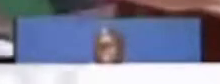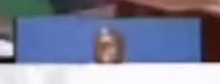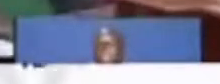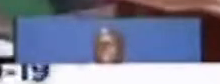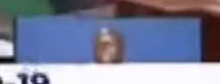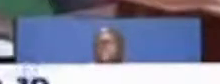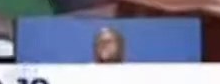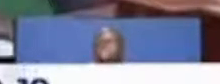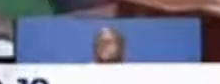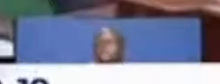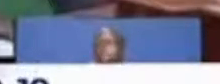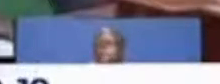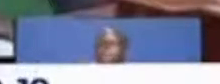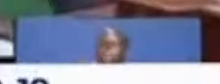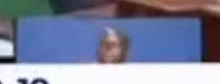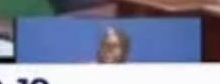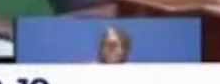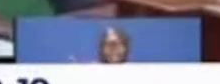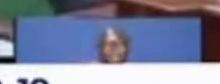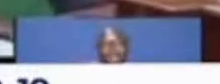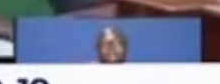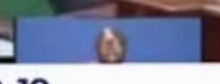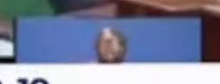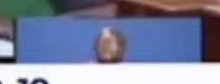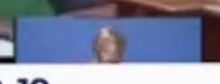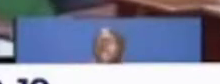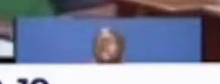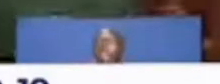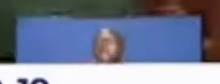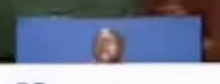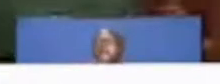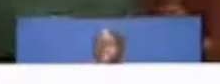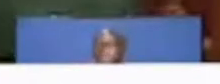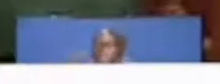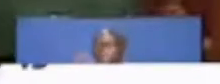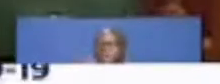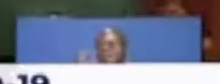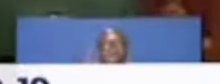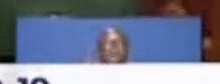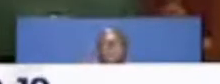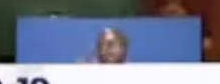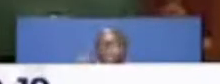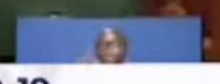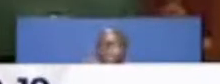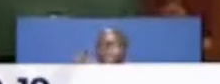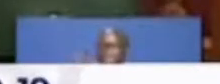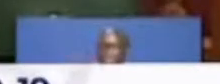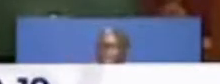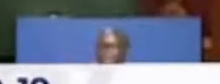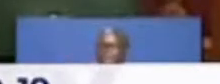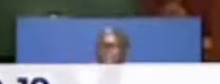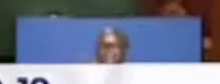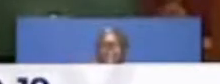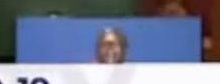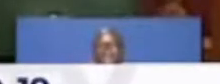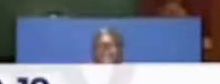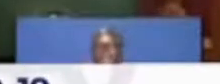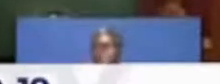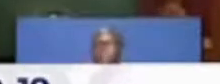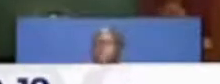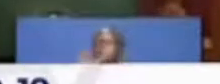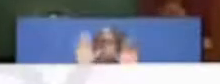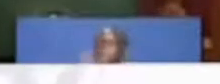Honorable members, ladies and gentlemen, given that we have doubled our GDP in a record 8 years, it is no wonder that